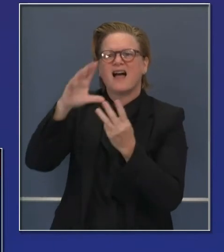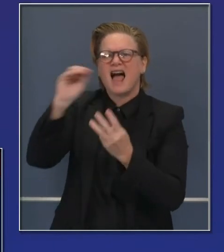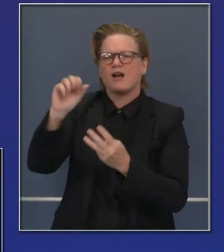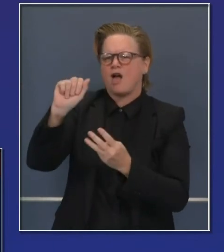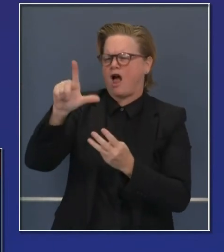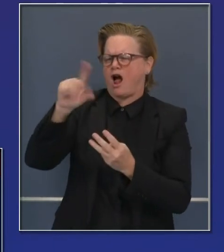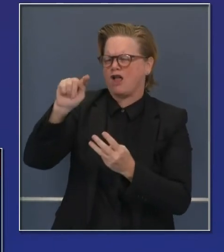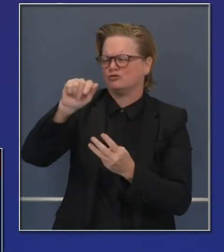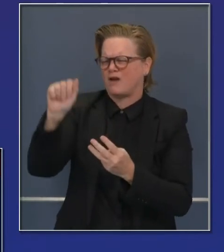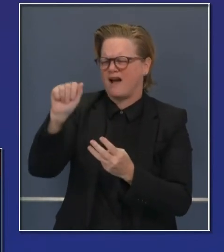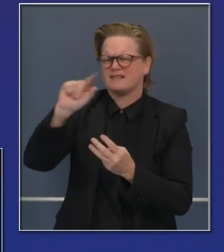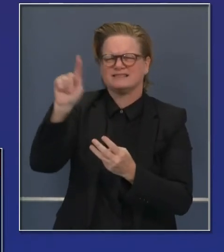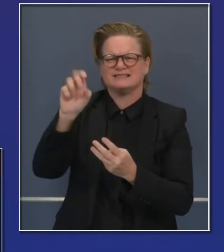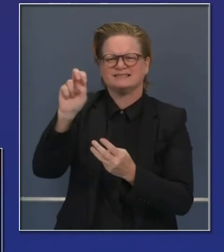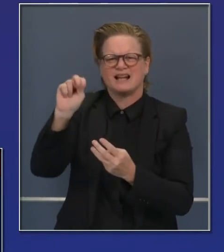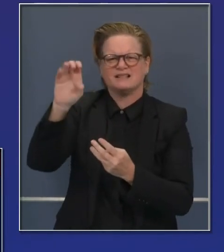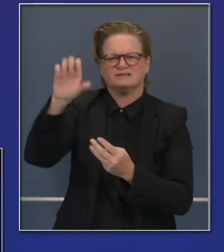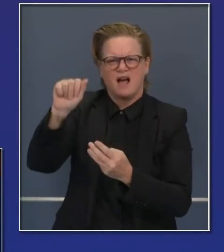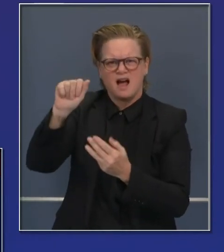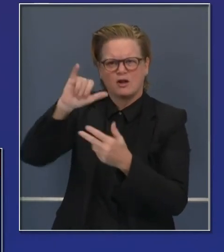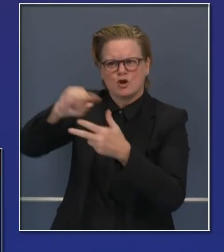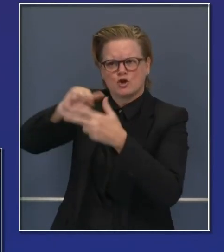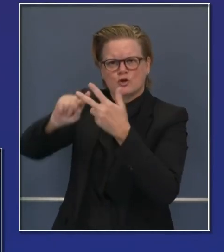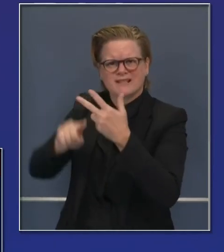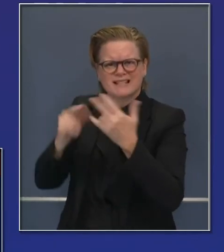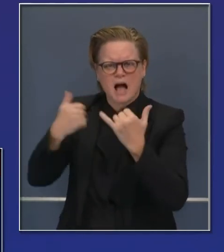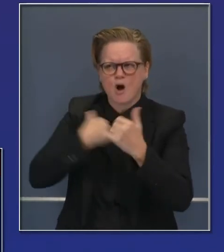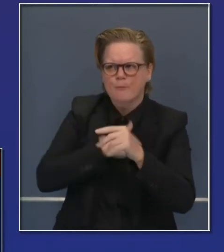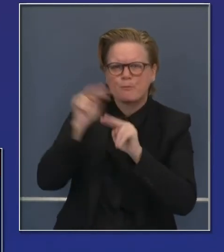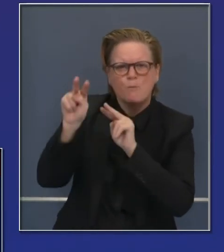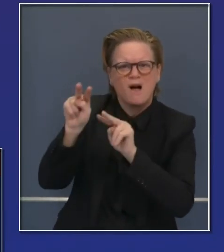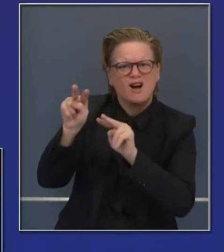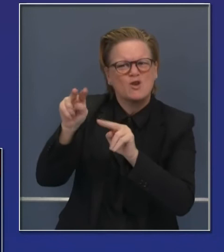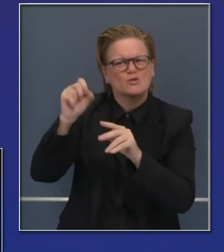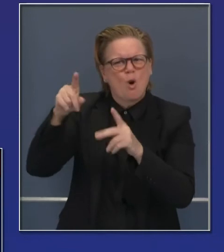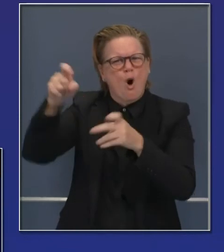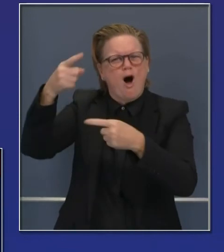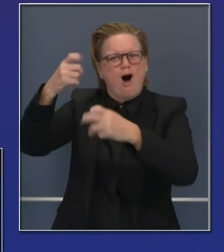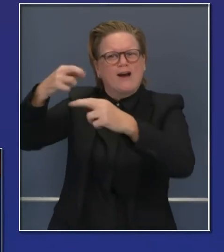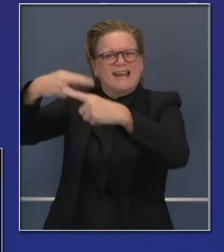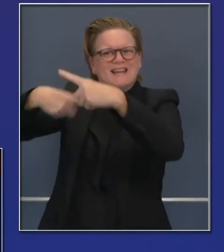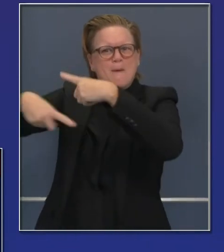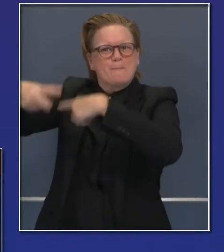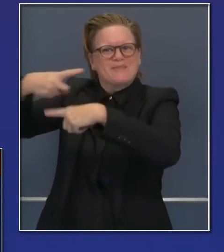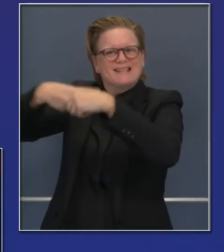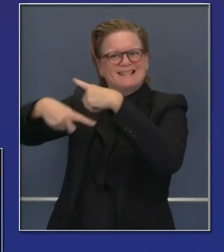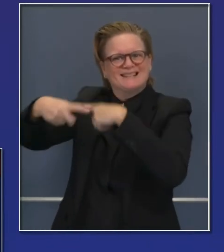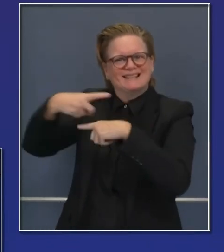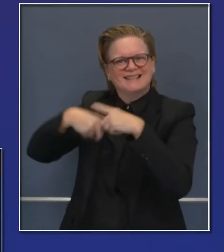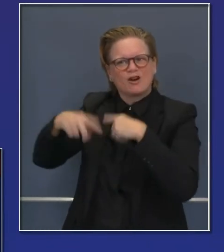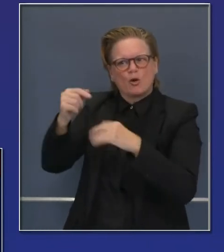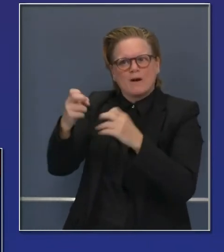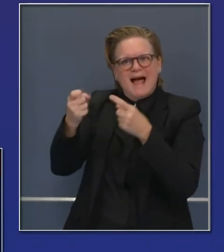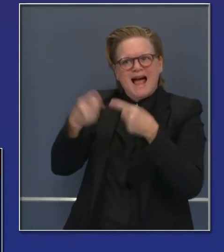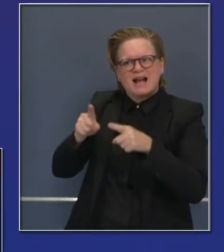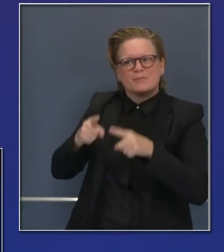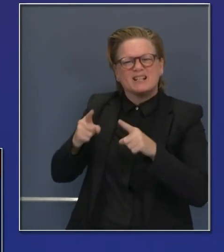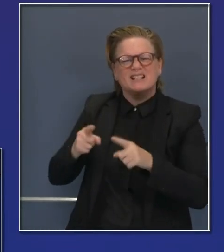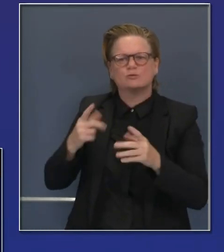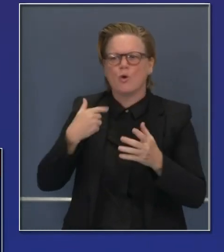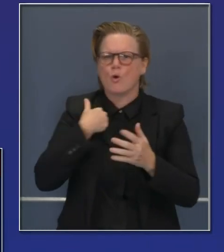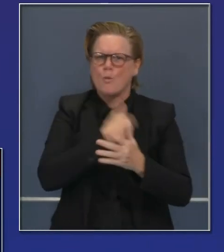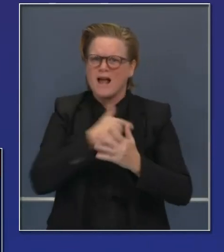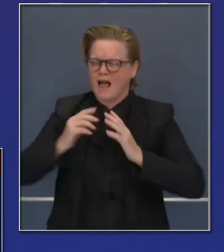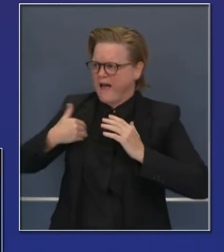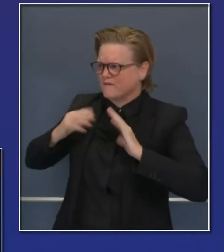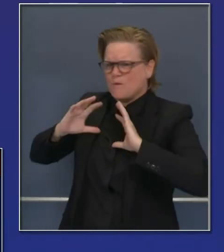been monitoring through our Scientific Safety Review Committee, through our Drafting Work Groups Committee, and our Community Advisory Committee. It's been working for weeks